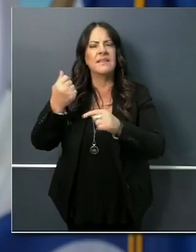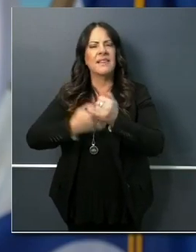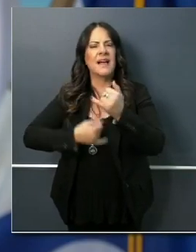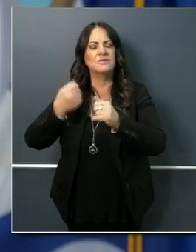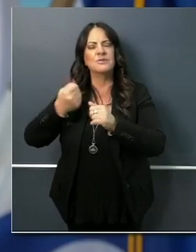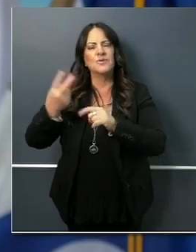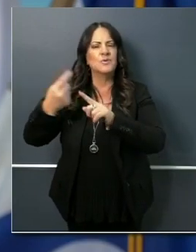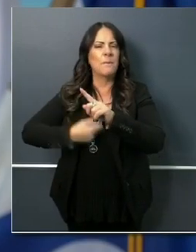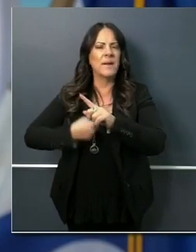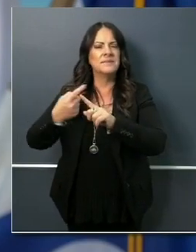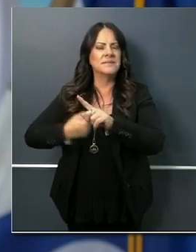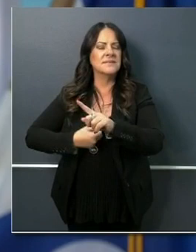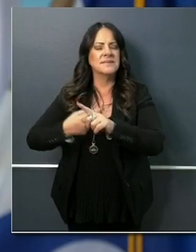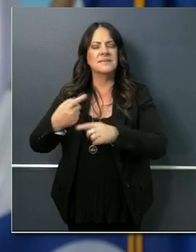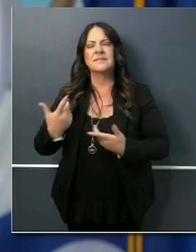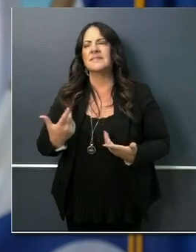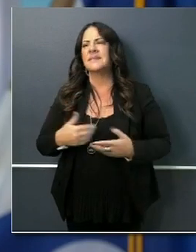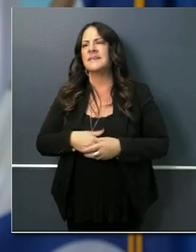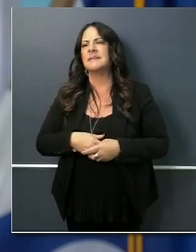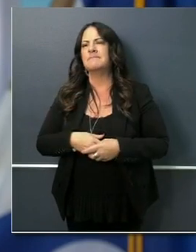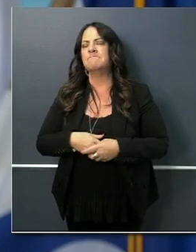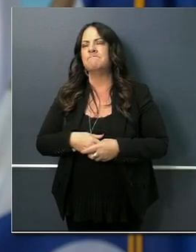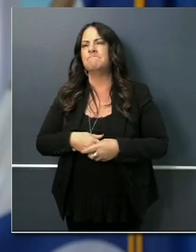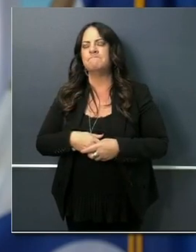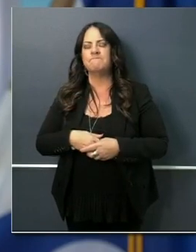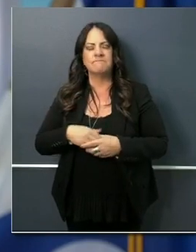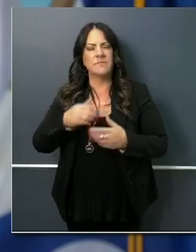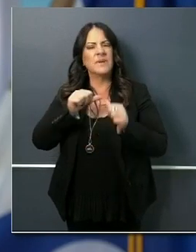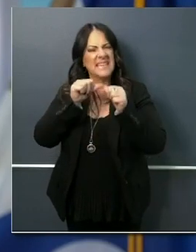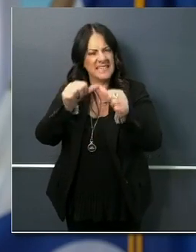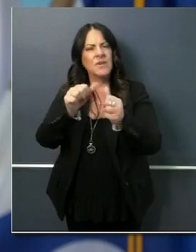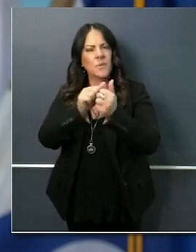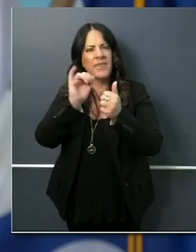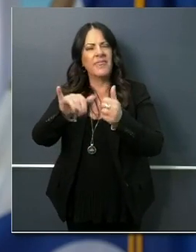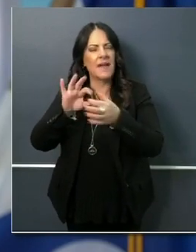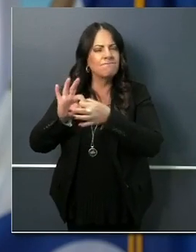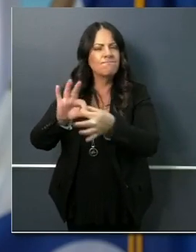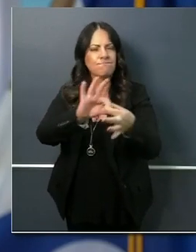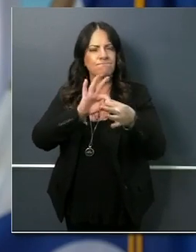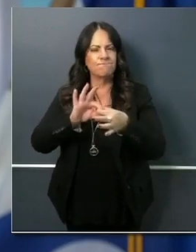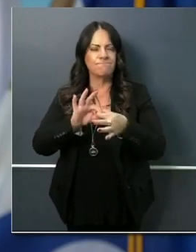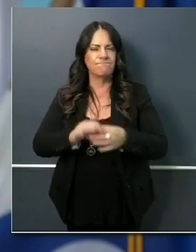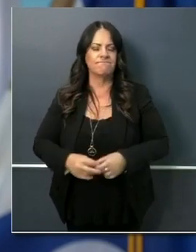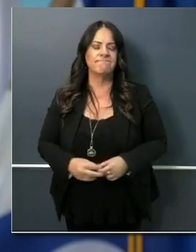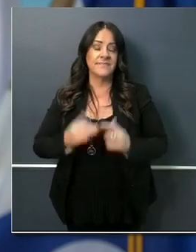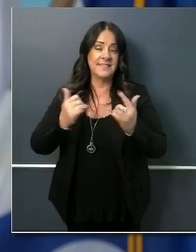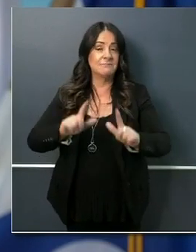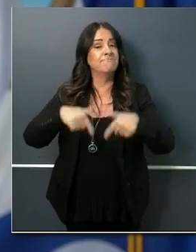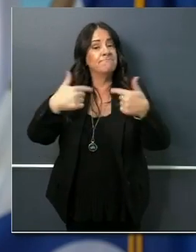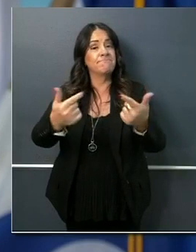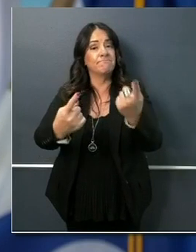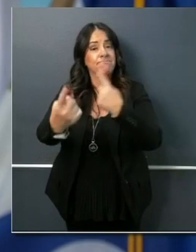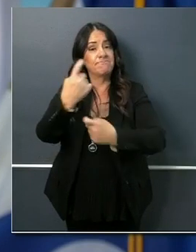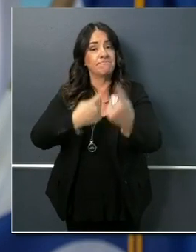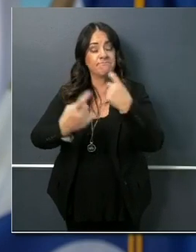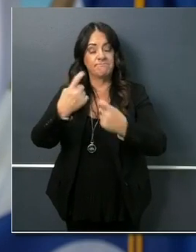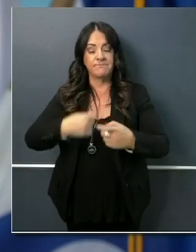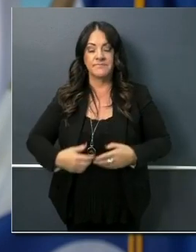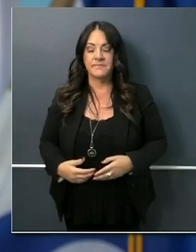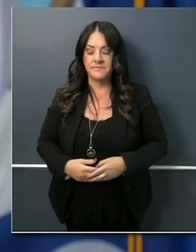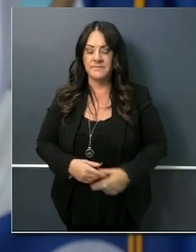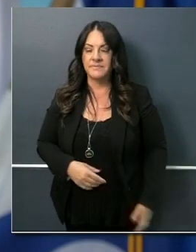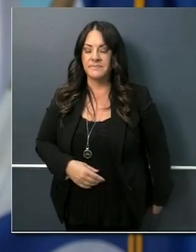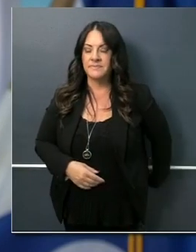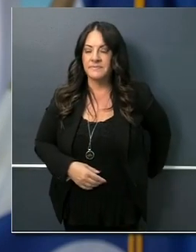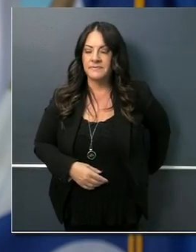maintain that status of collaboration and cooperation as well. So with that, of course, we're happy to answer any questions. Jill Cohen, New